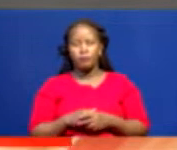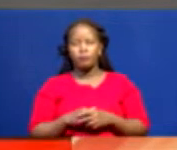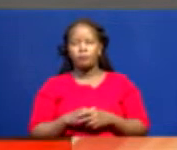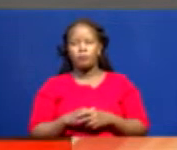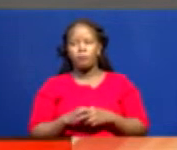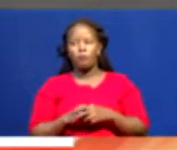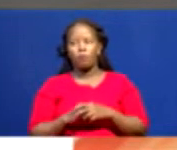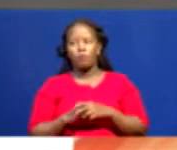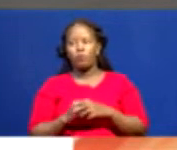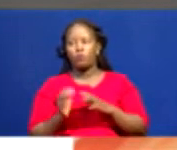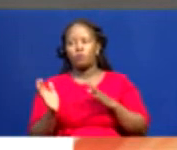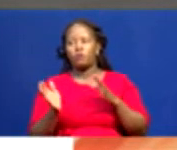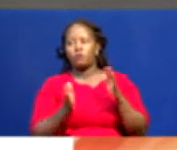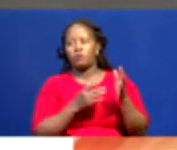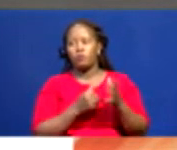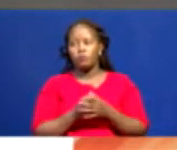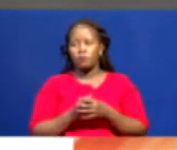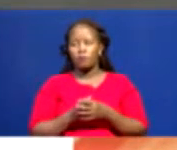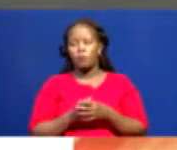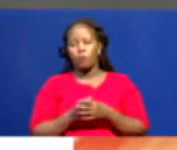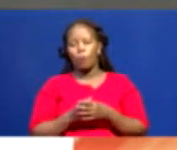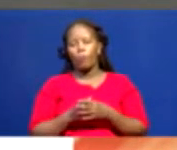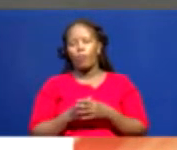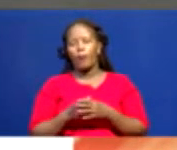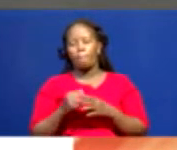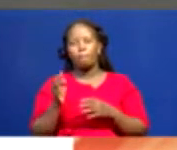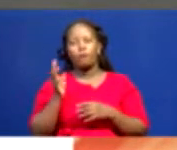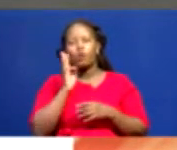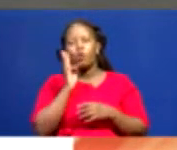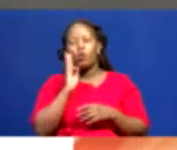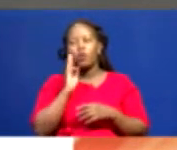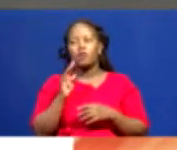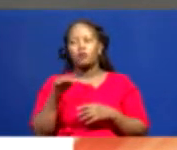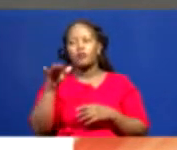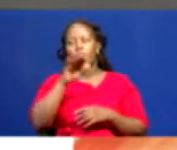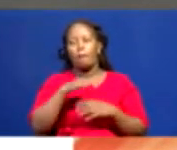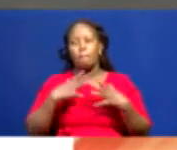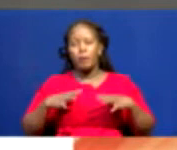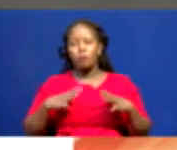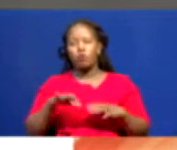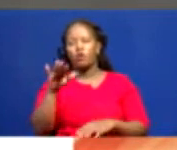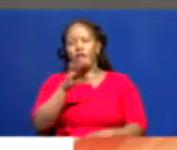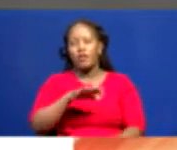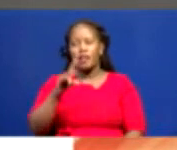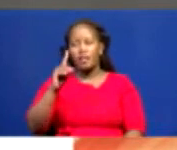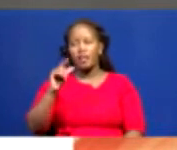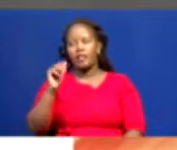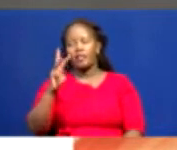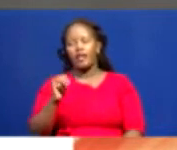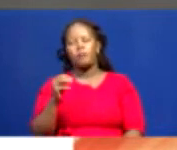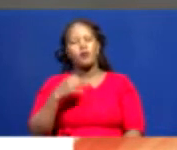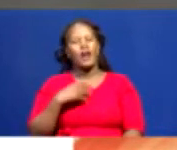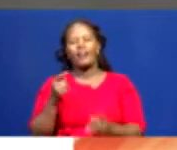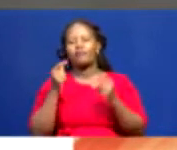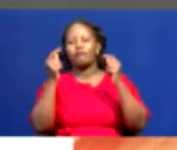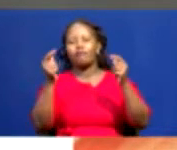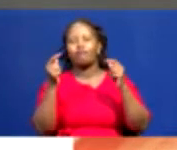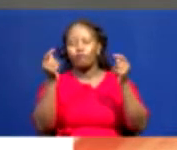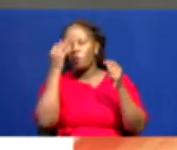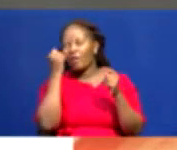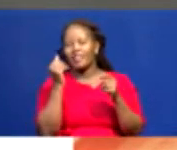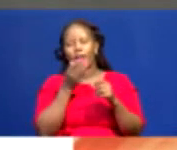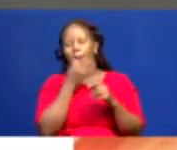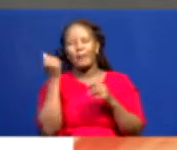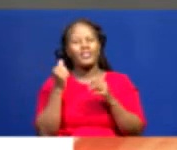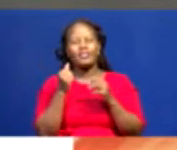Residents surrounding Karimeru 2 Dam in Ruiru, Kiambu County have demonstrated over lack of proper infrastructure. The residents cited the lack